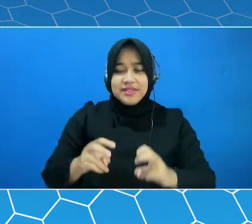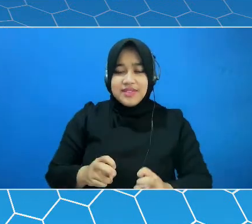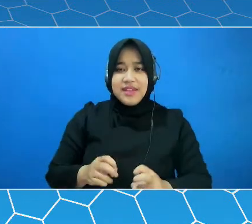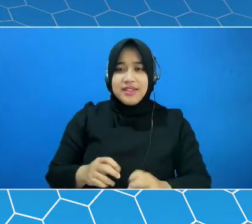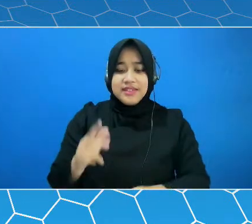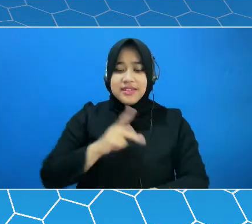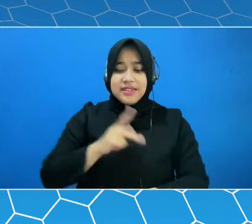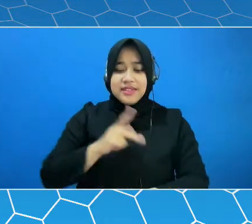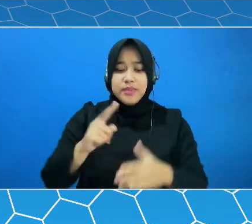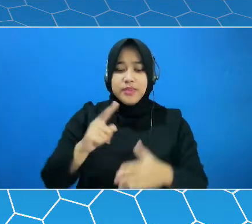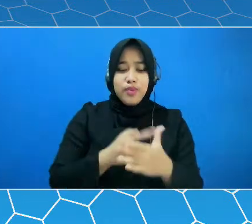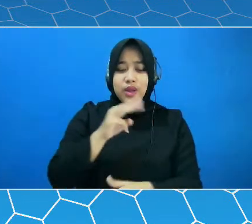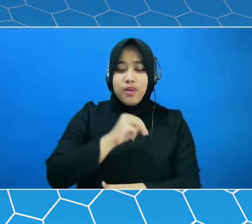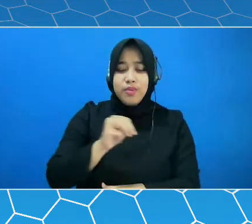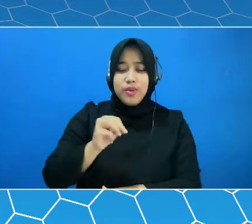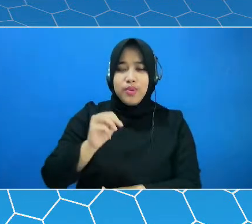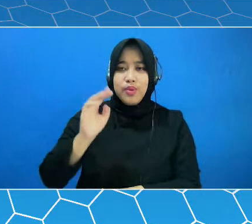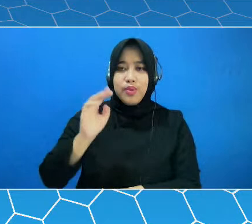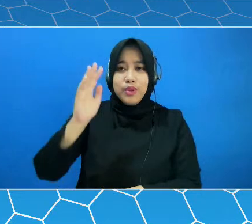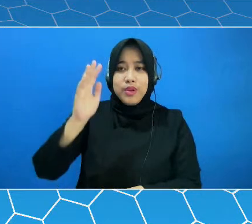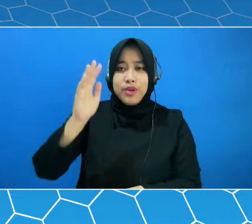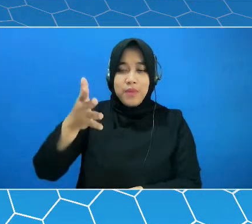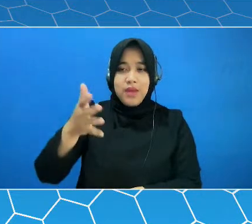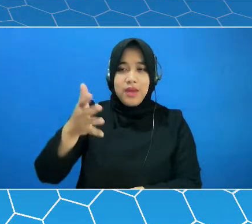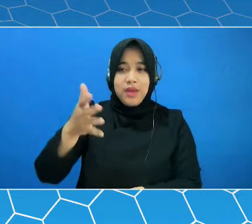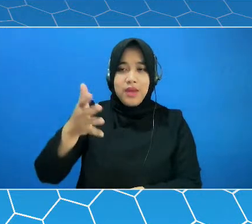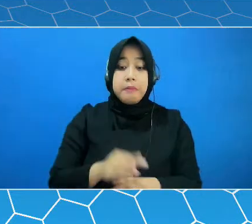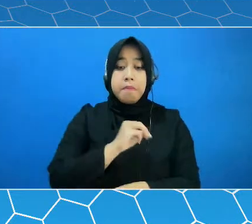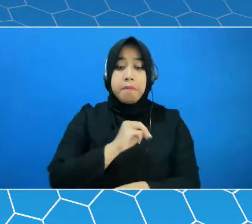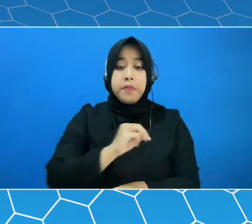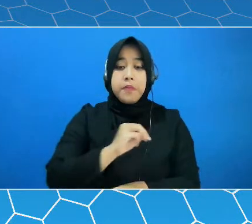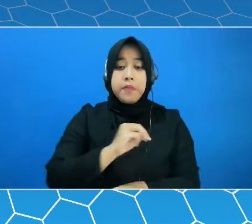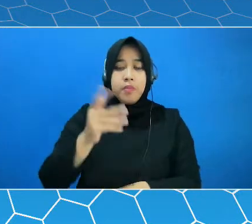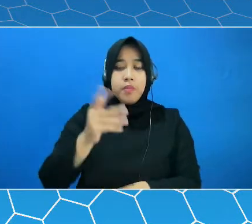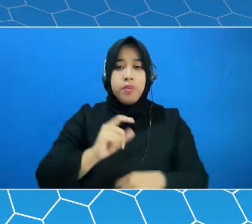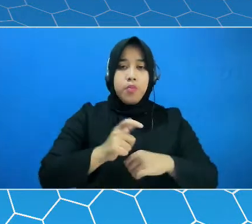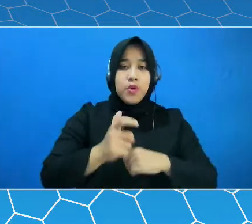the next phase of the study. Next slide, please.